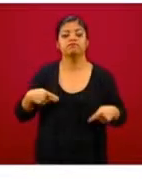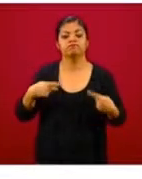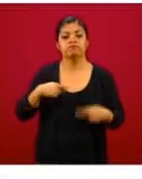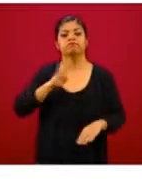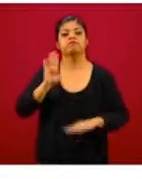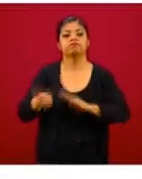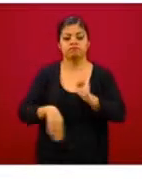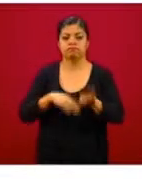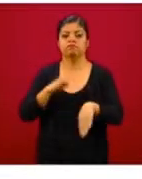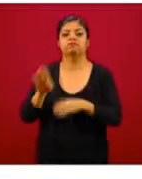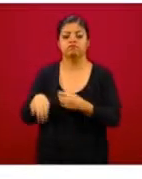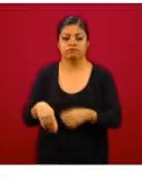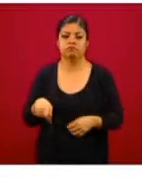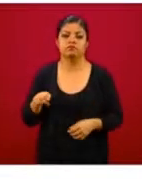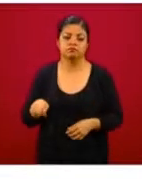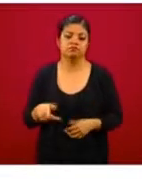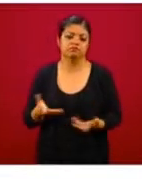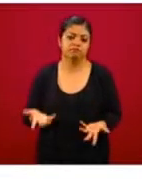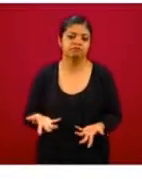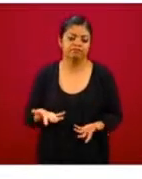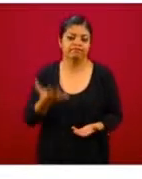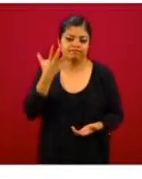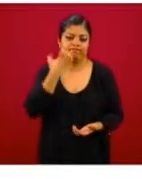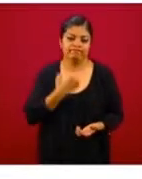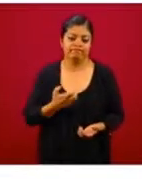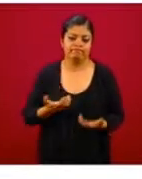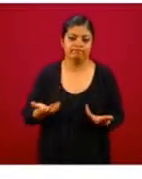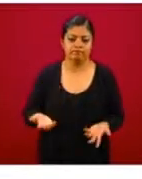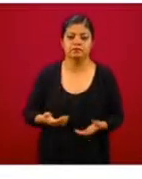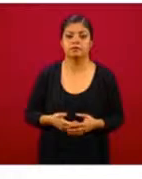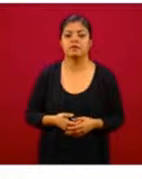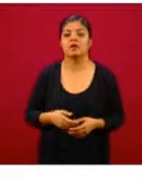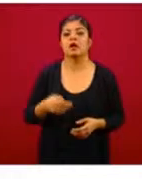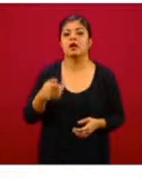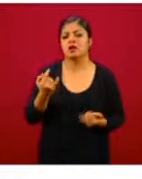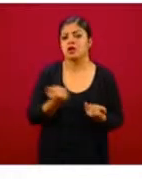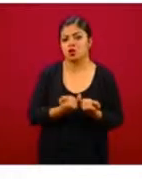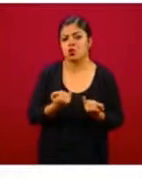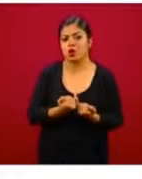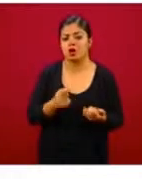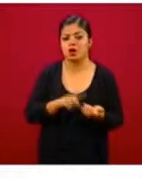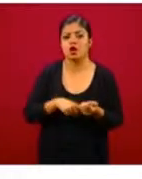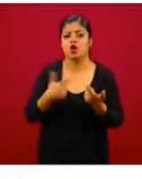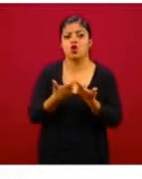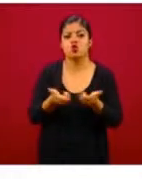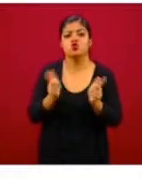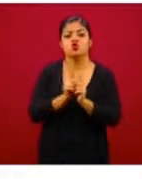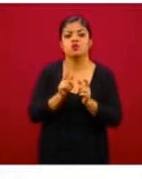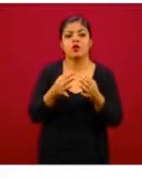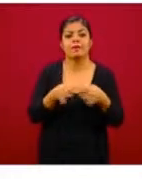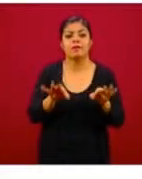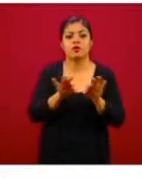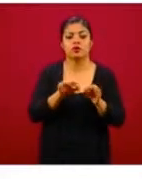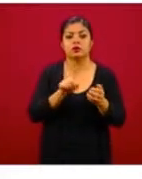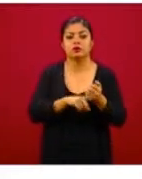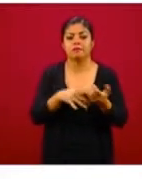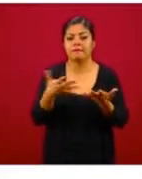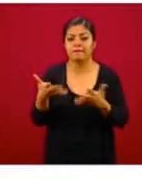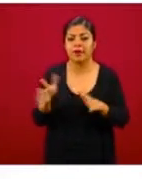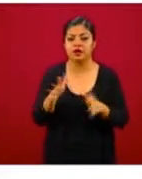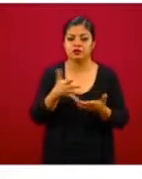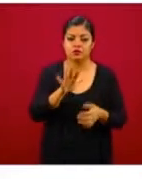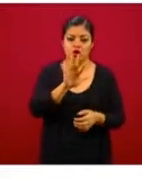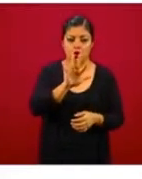comparison to the total number of people that are ill, more people that are older are unfortunately the ones who end